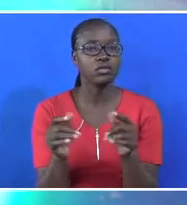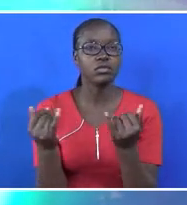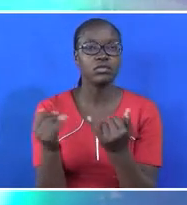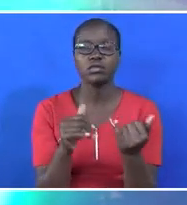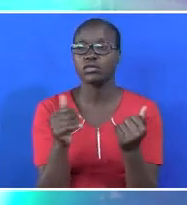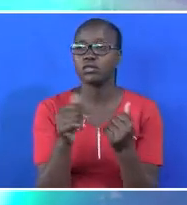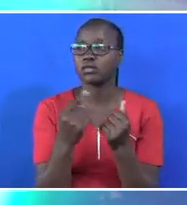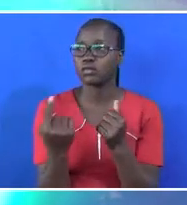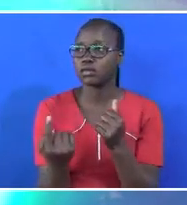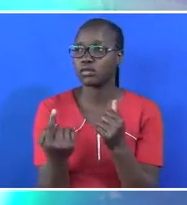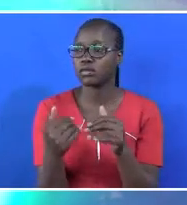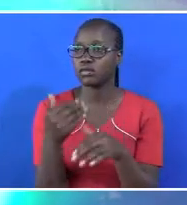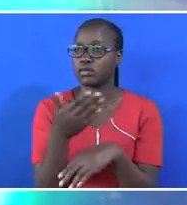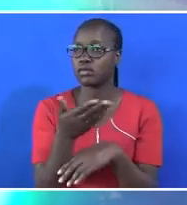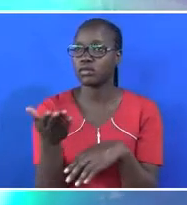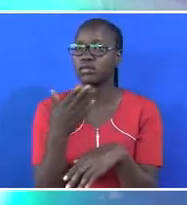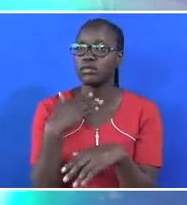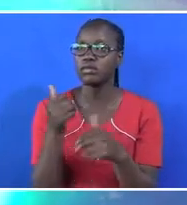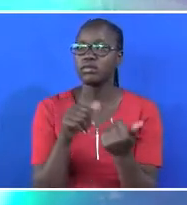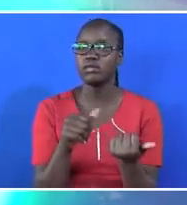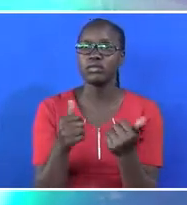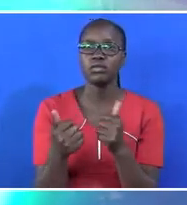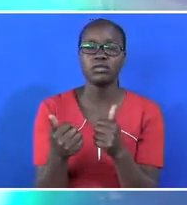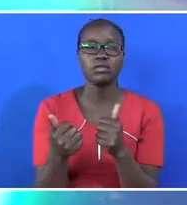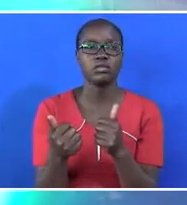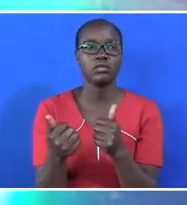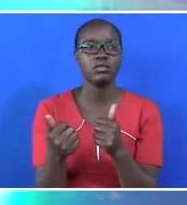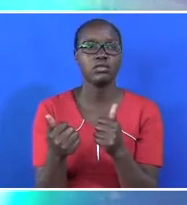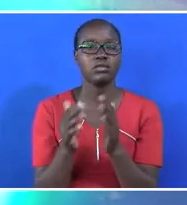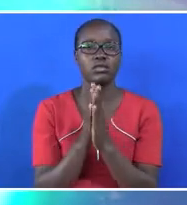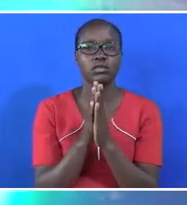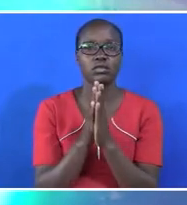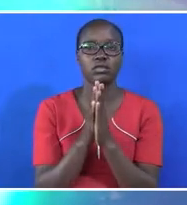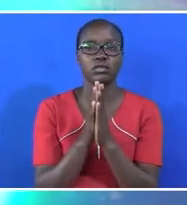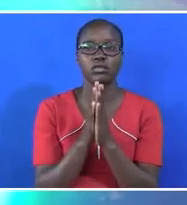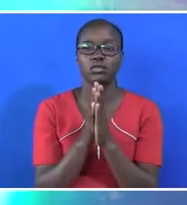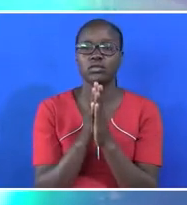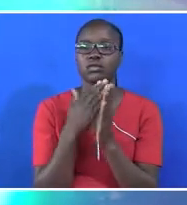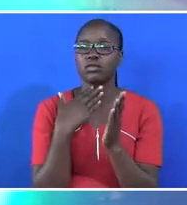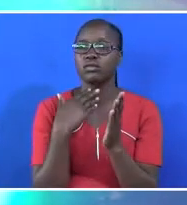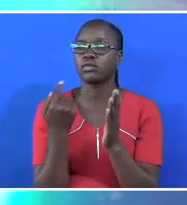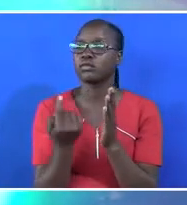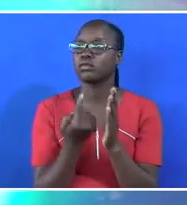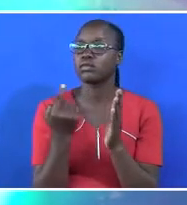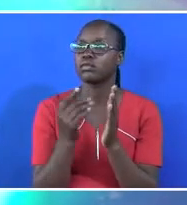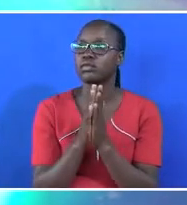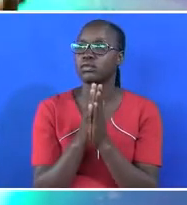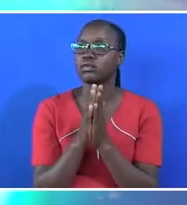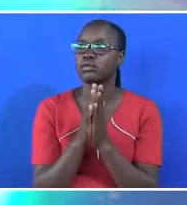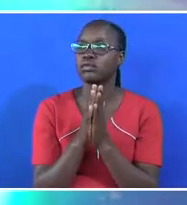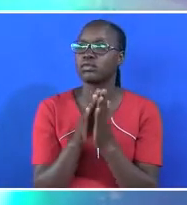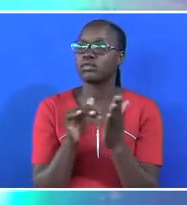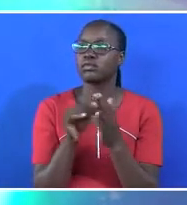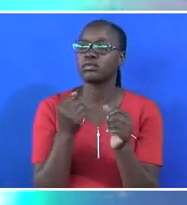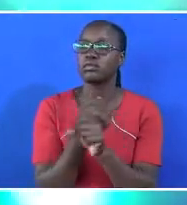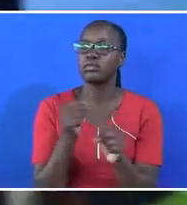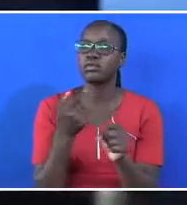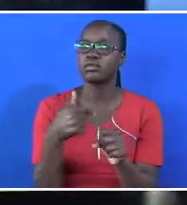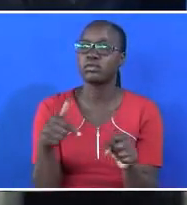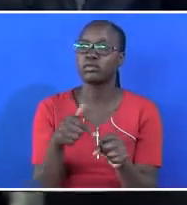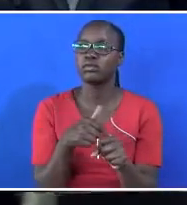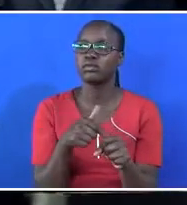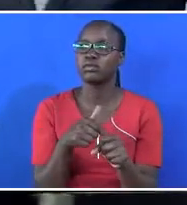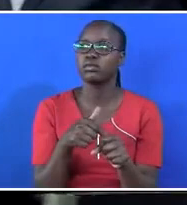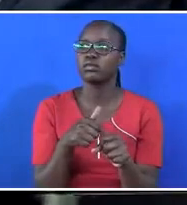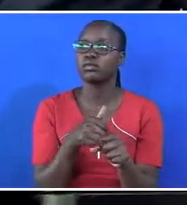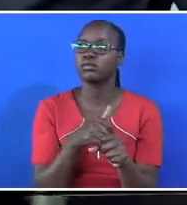anyone out there who wants to come for a prayer. You know, it's only prayers that's going to save us. As the rest